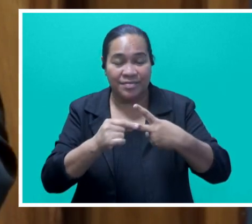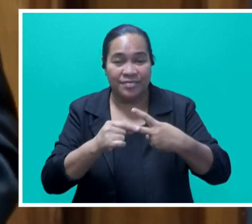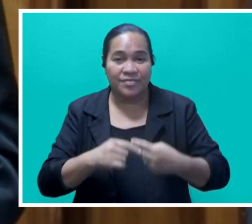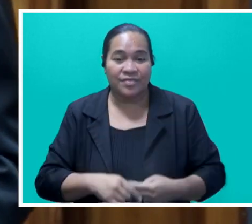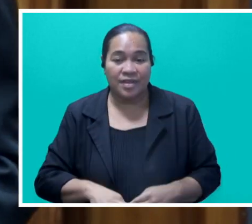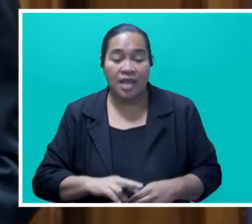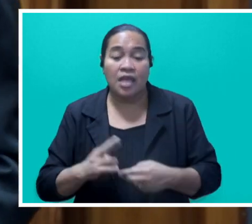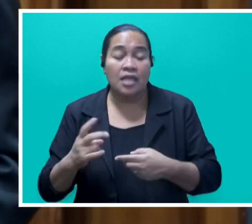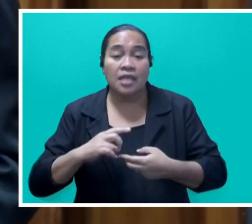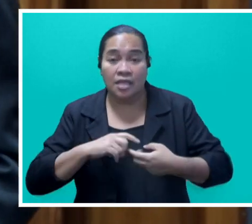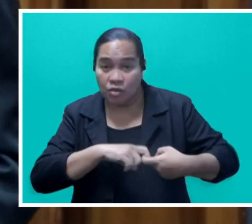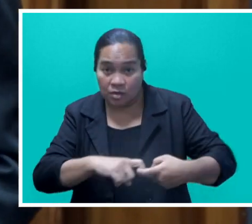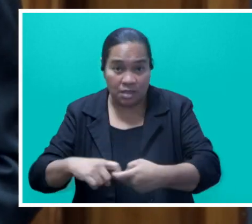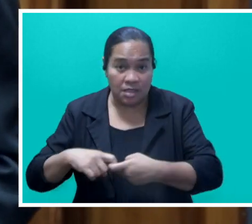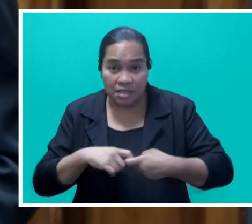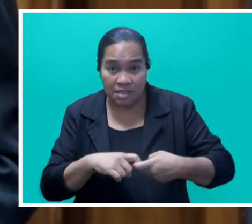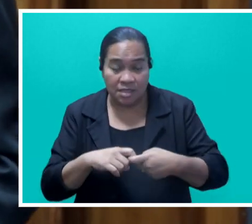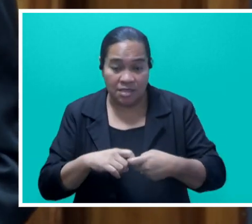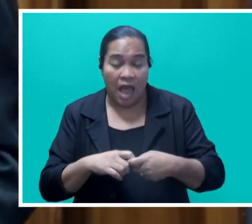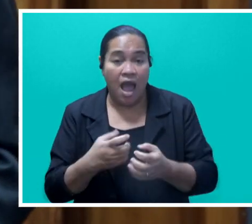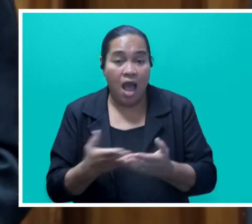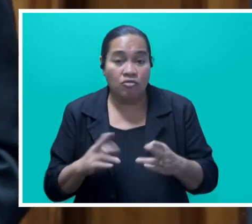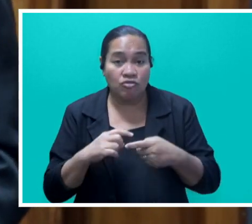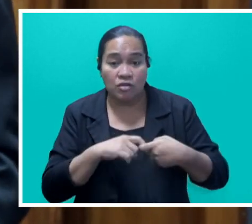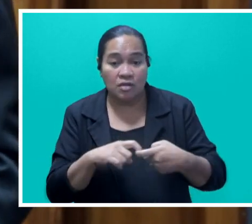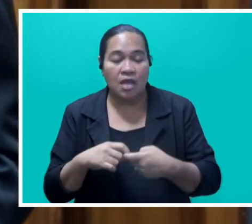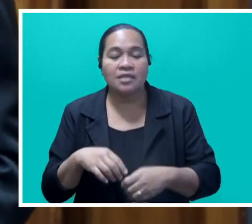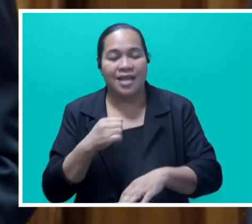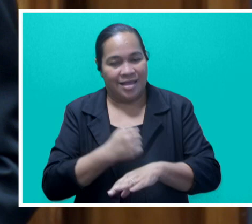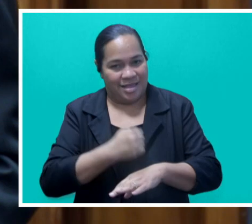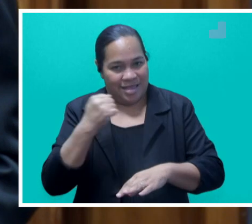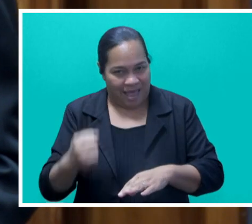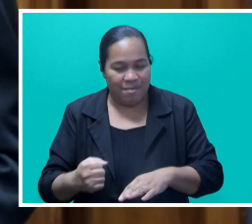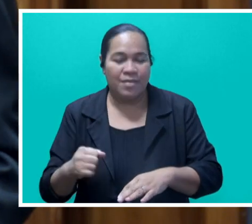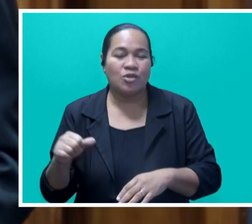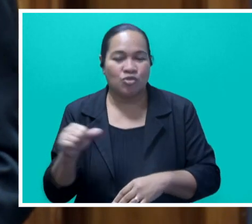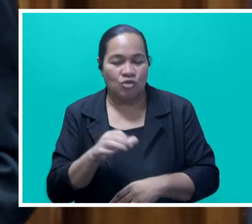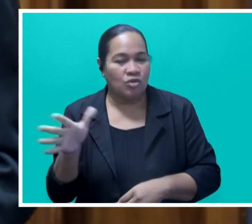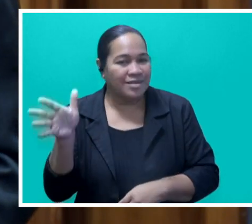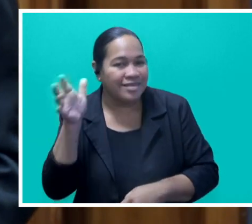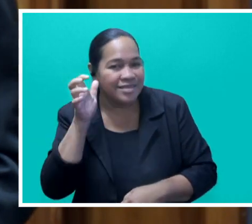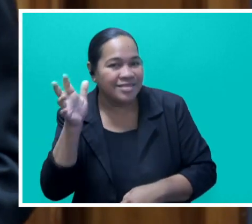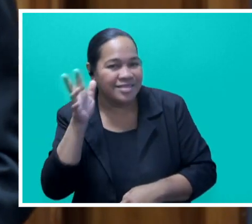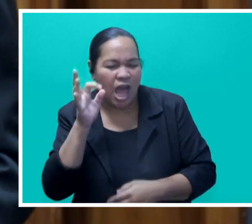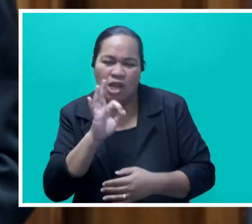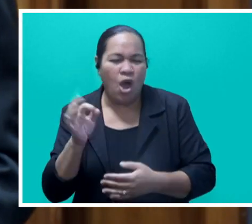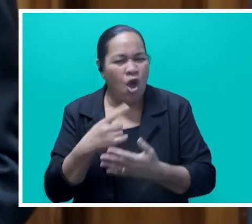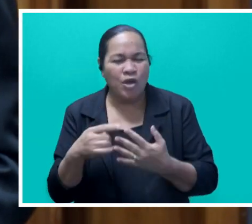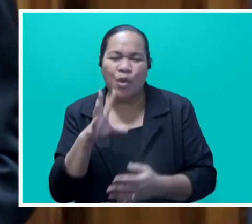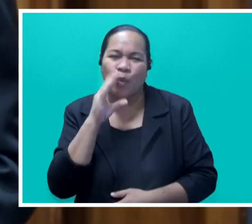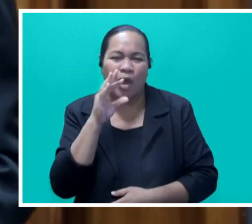the key to unity or to a unified Fiji is a government that listens, not only in words